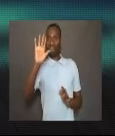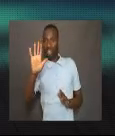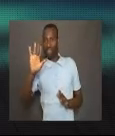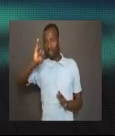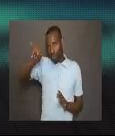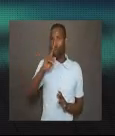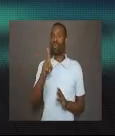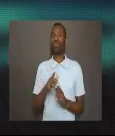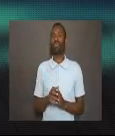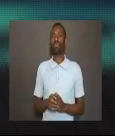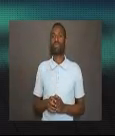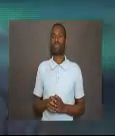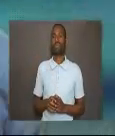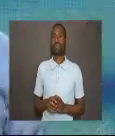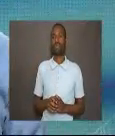-75 joules.